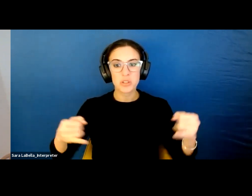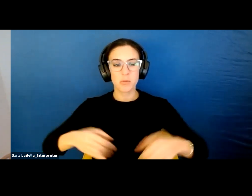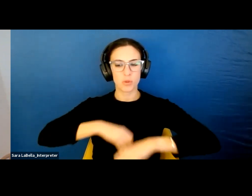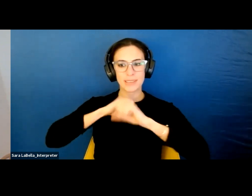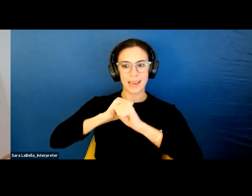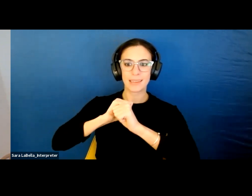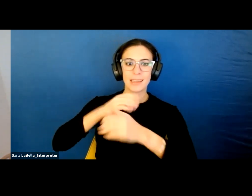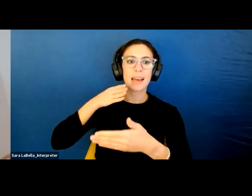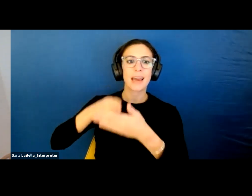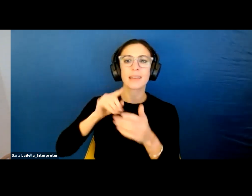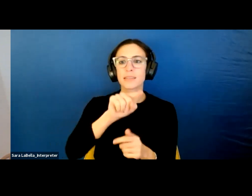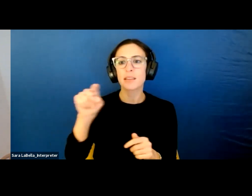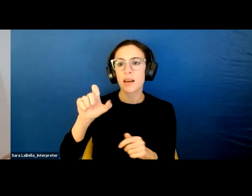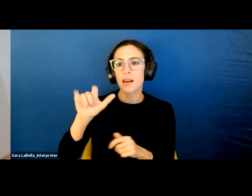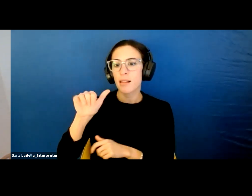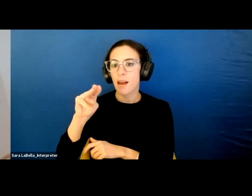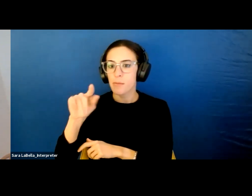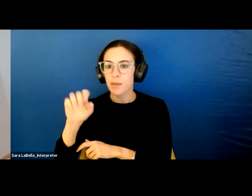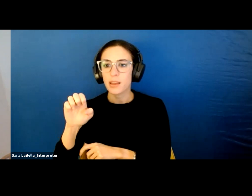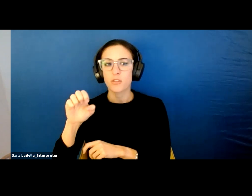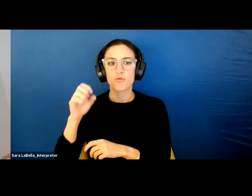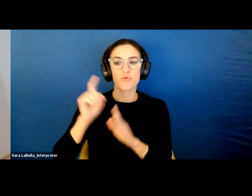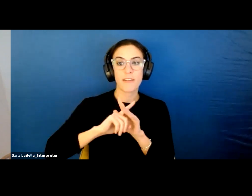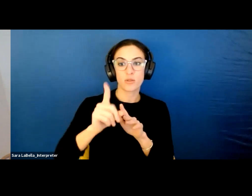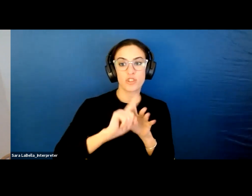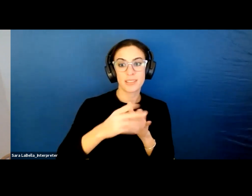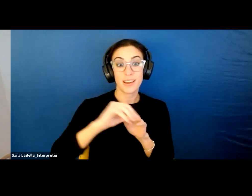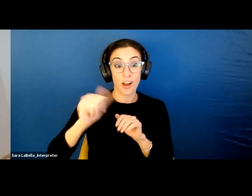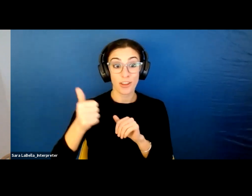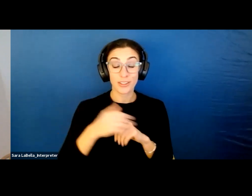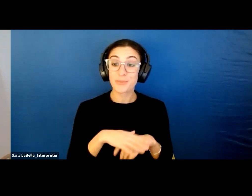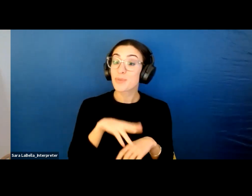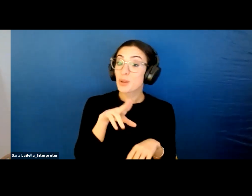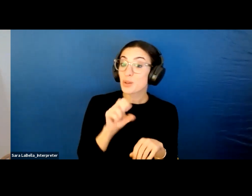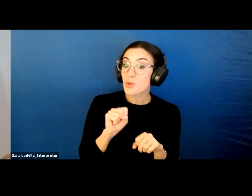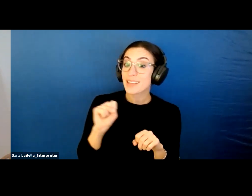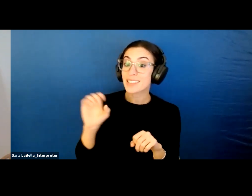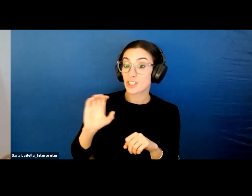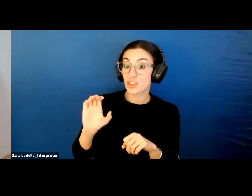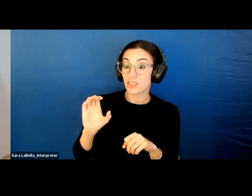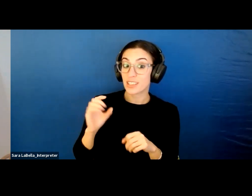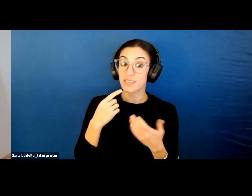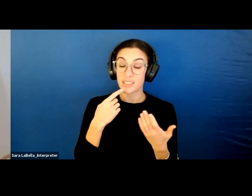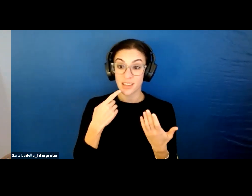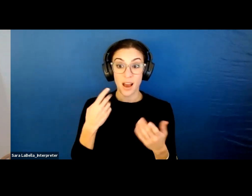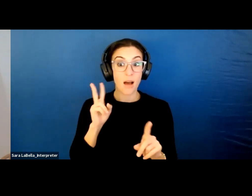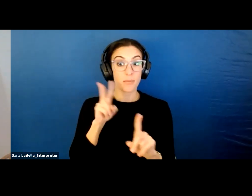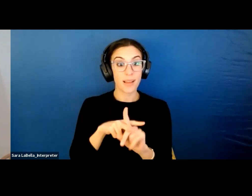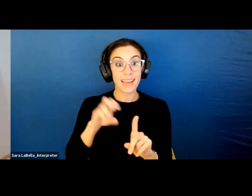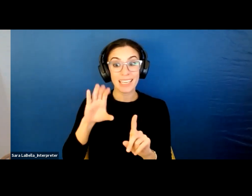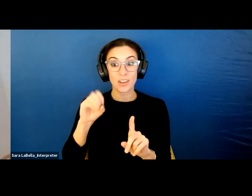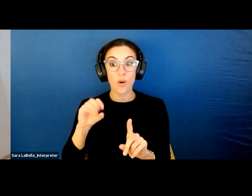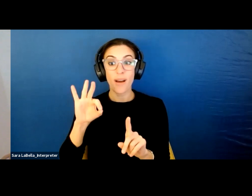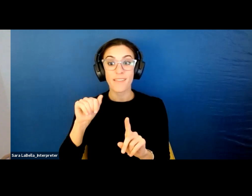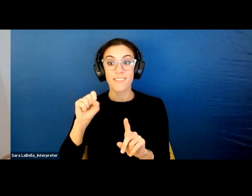and others. US conservatives apply eco-fascist arguments to border politics. The